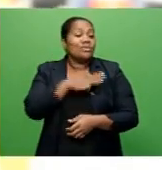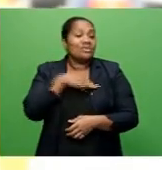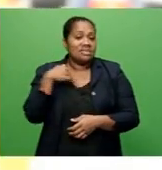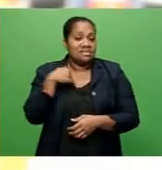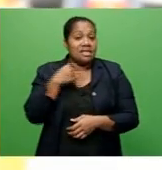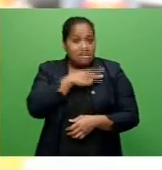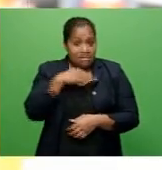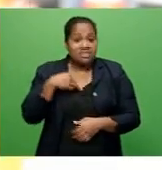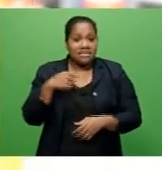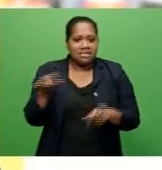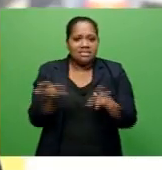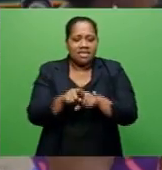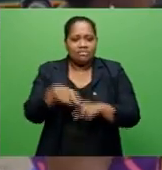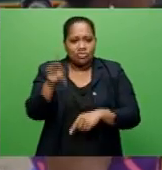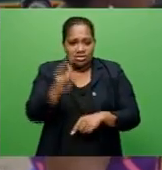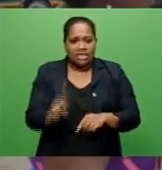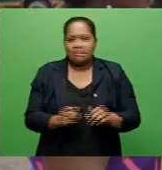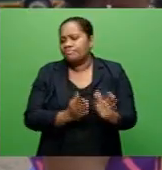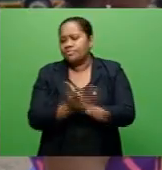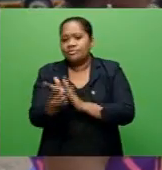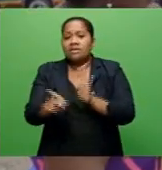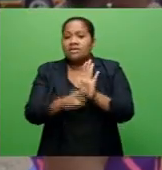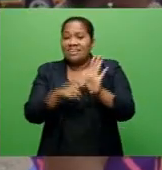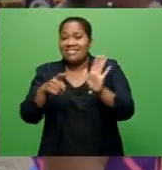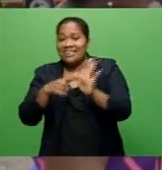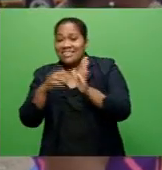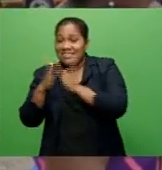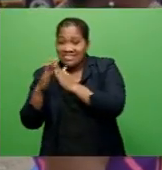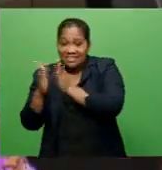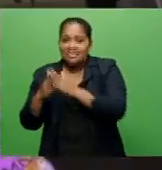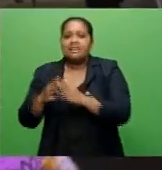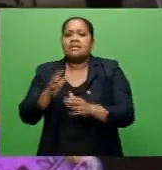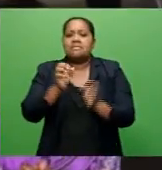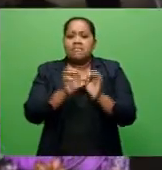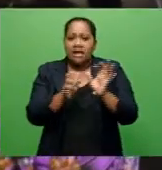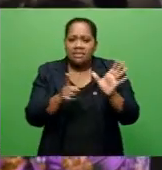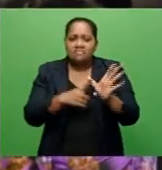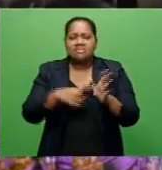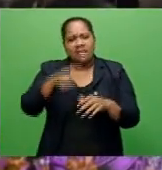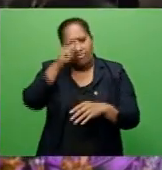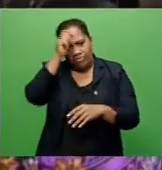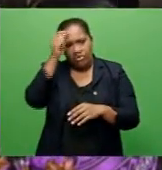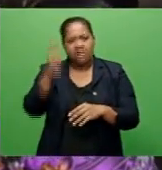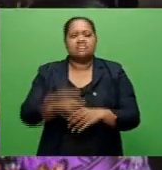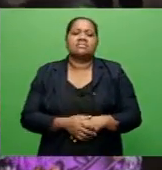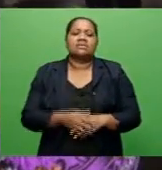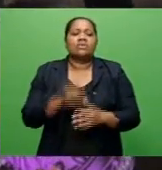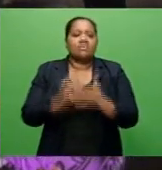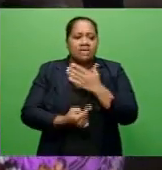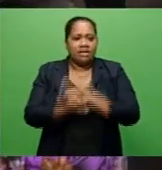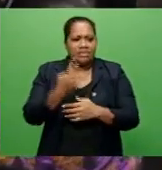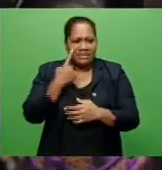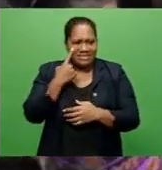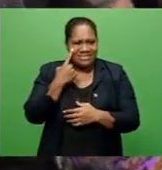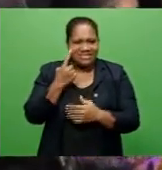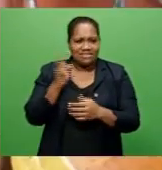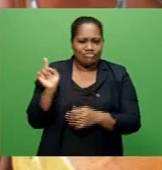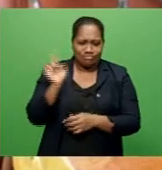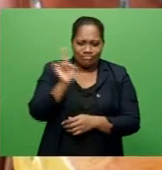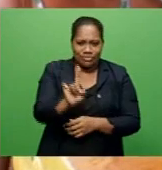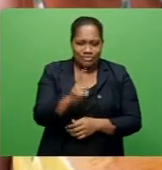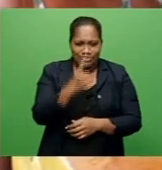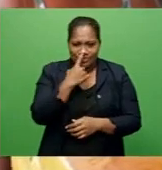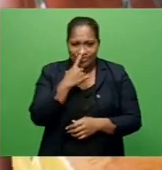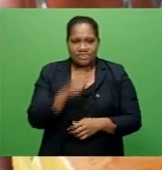the Rekreki, Tavoa and Ba markets, assessing the damage left behind by TC Ana. Flood